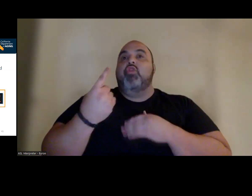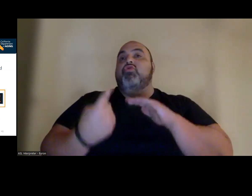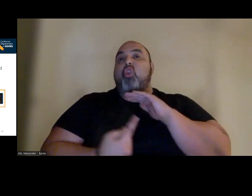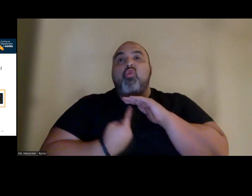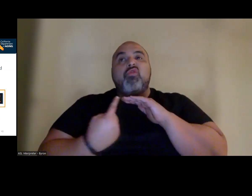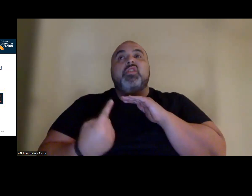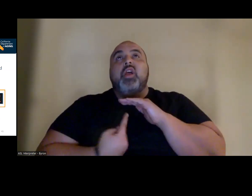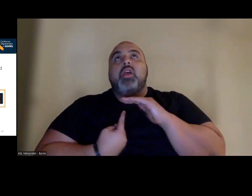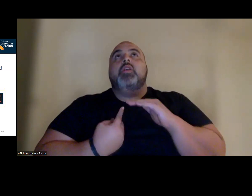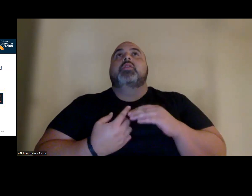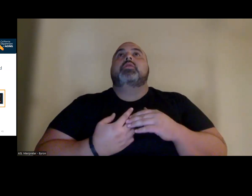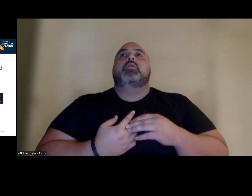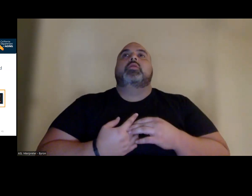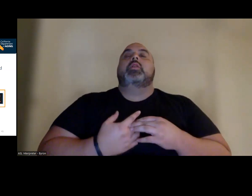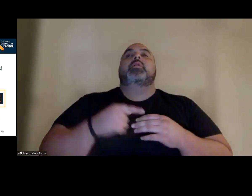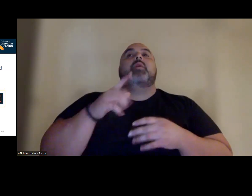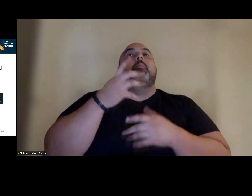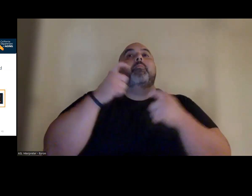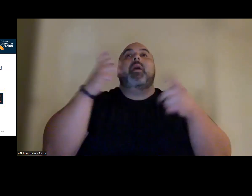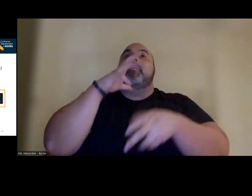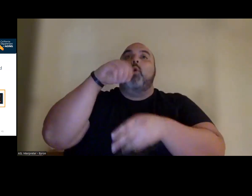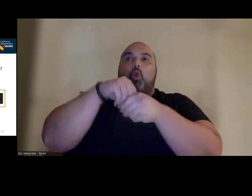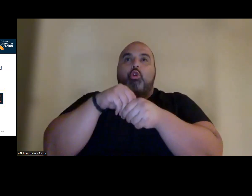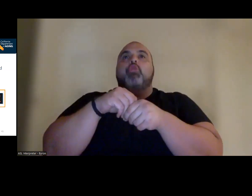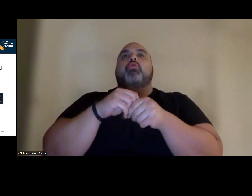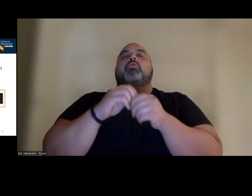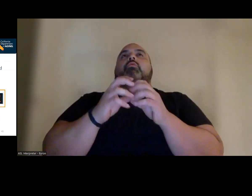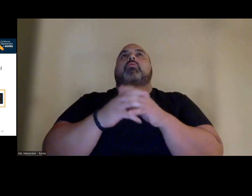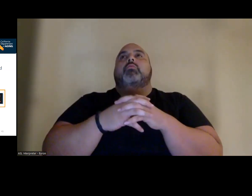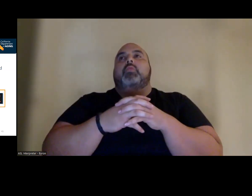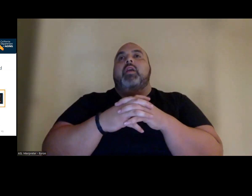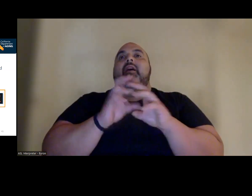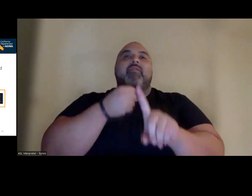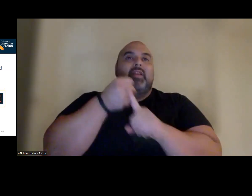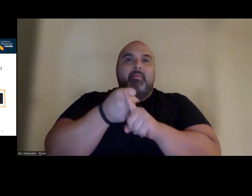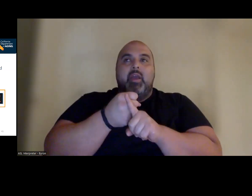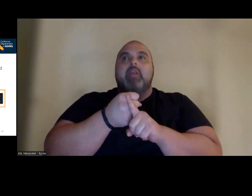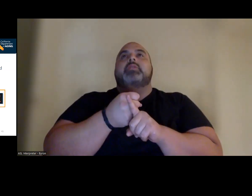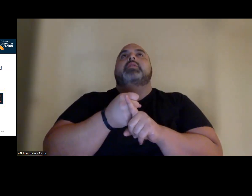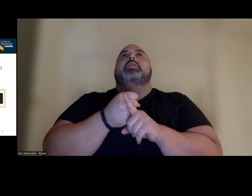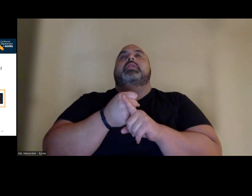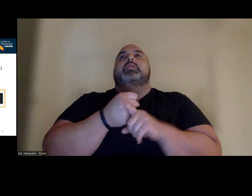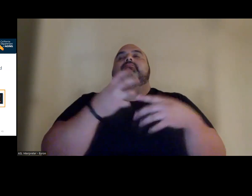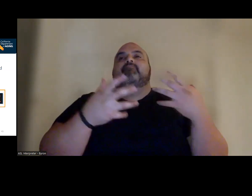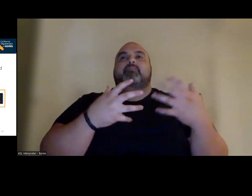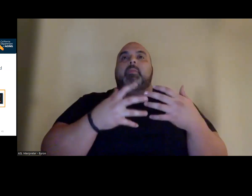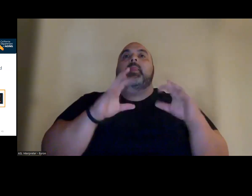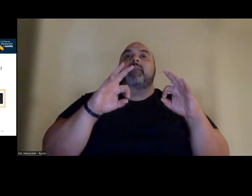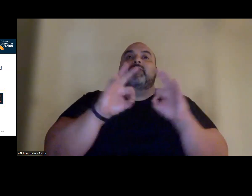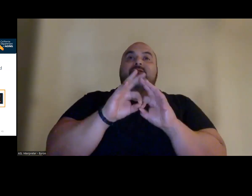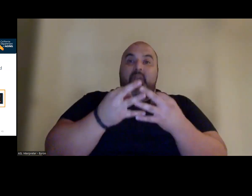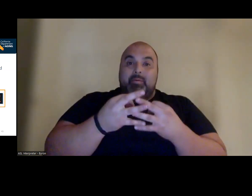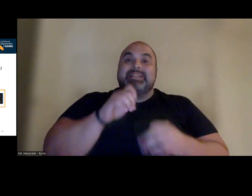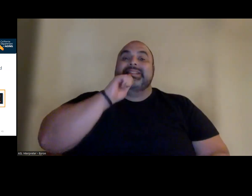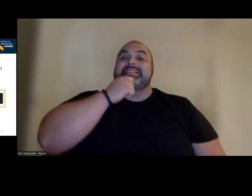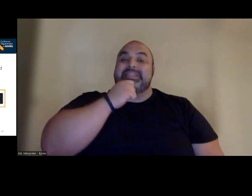was a, a big part or a big part of the impact in which families suffered.